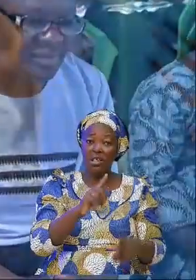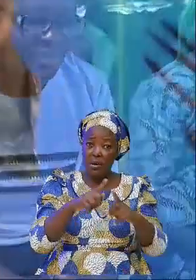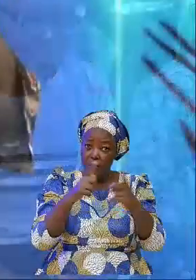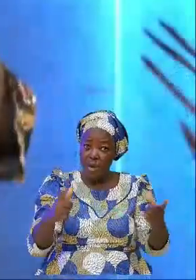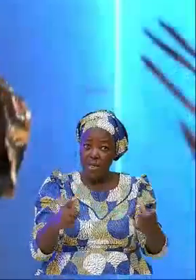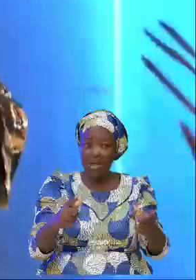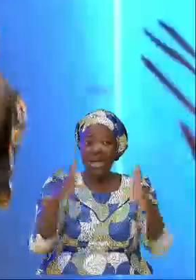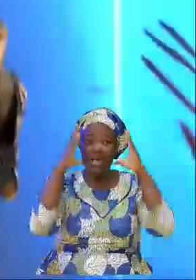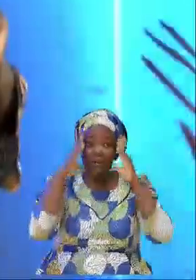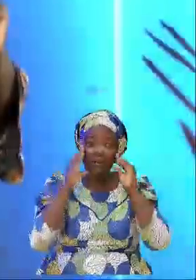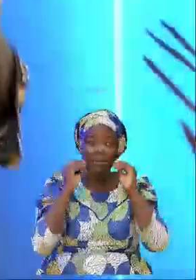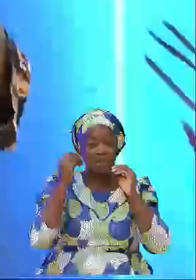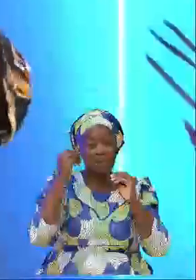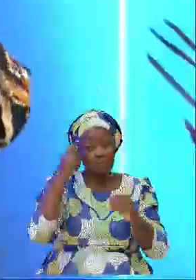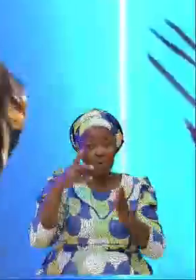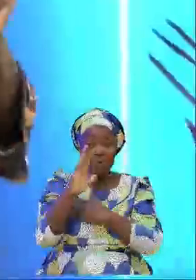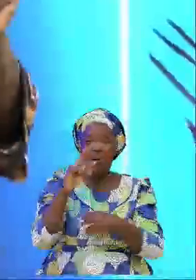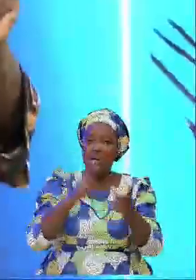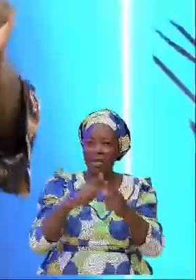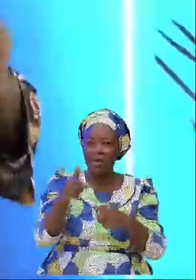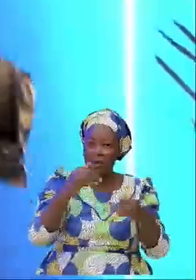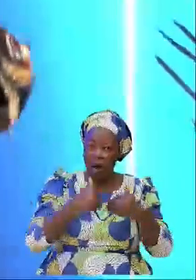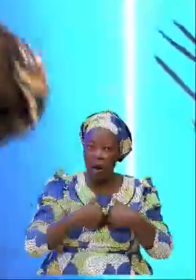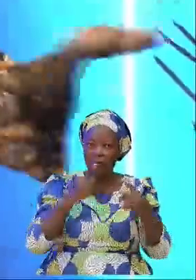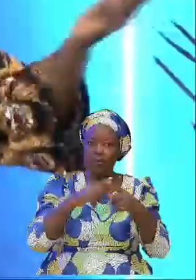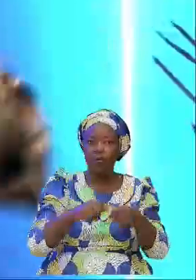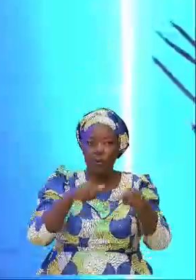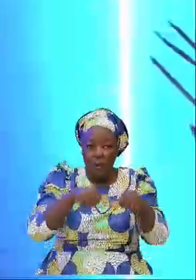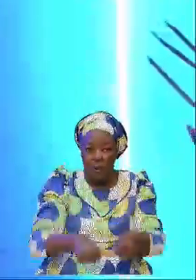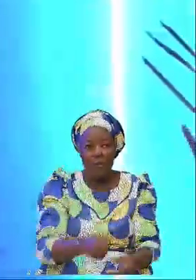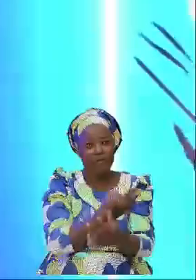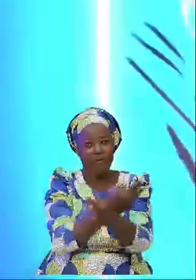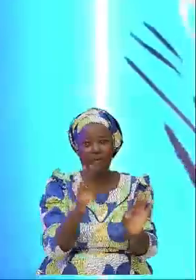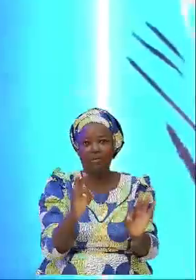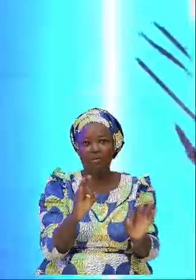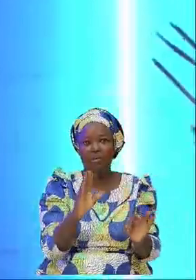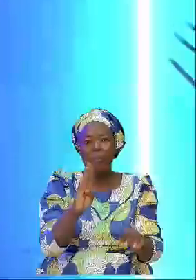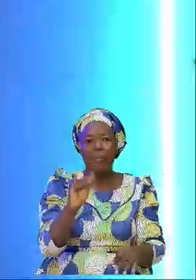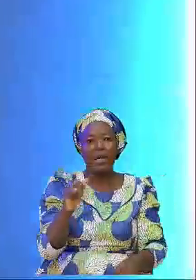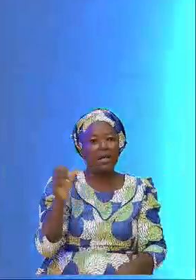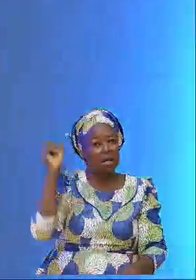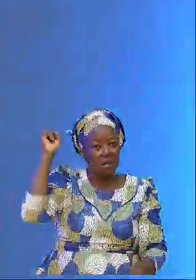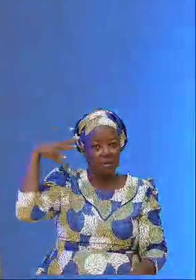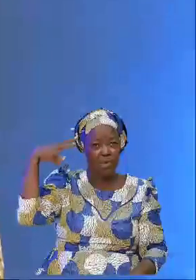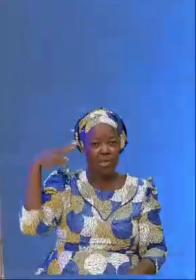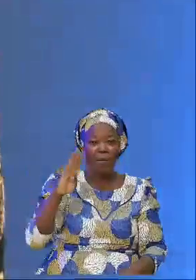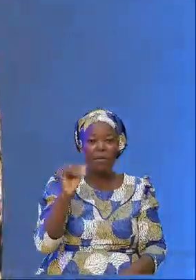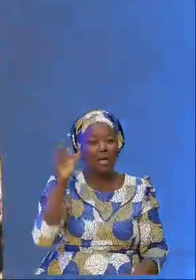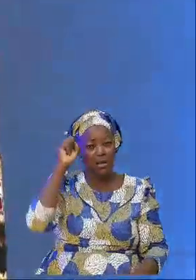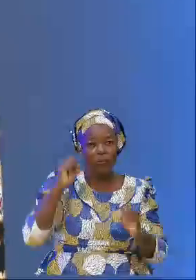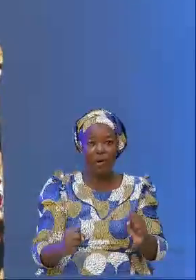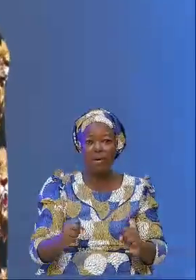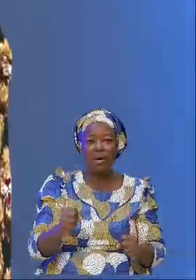fide, genuine, definite experience from God, you have to remain